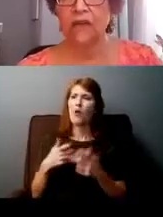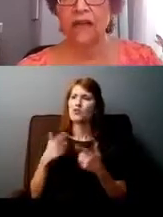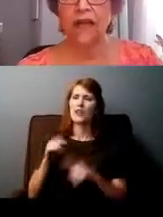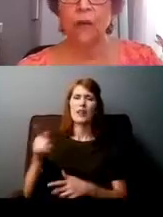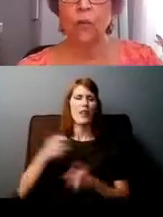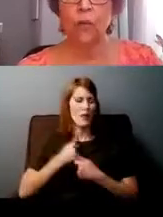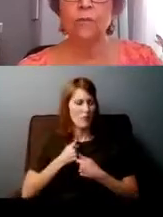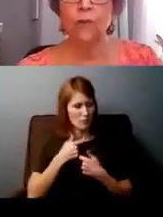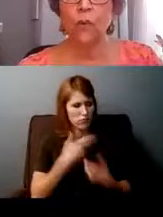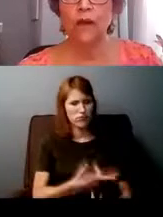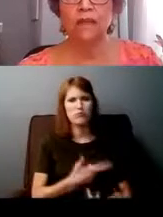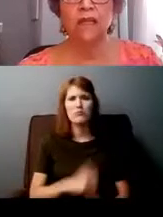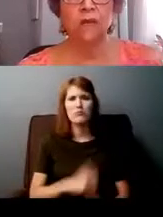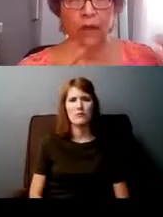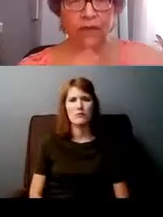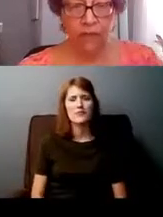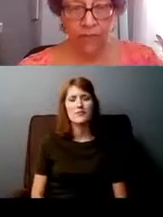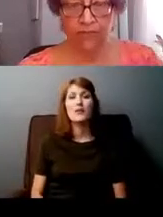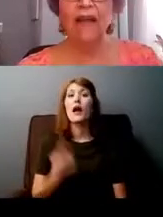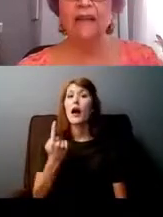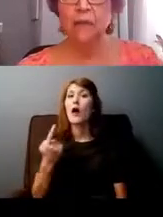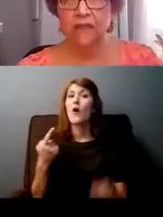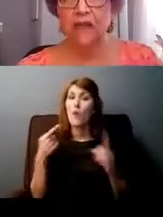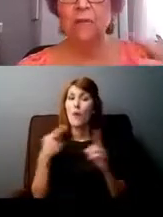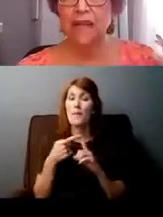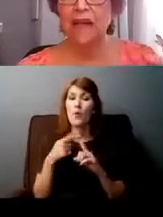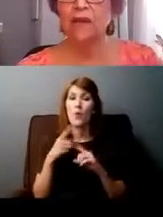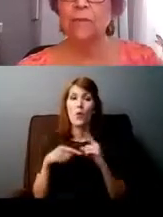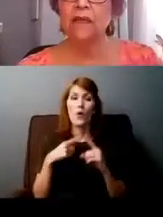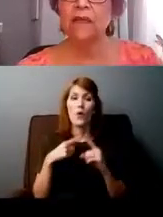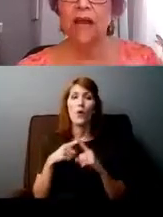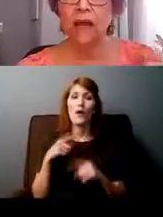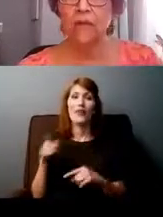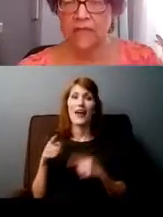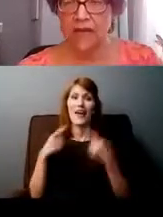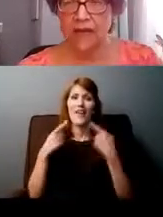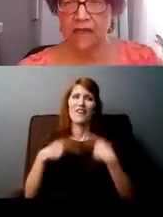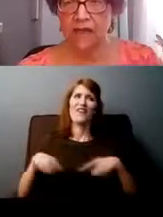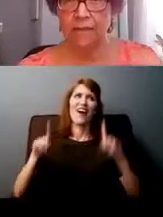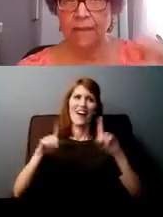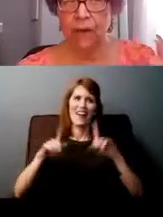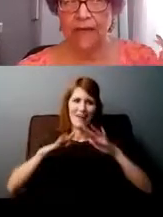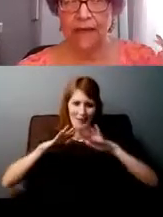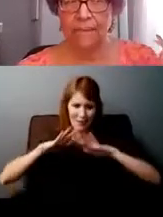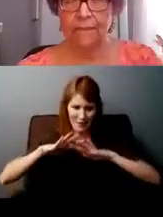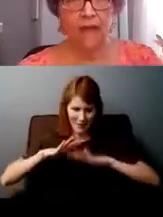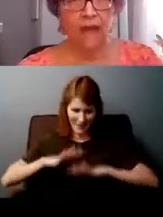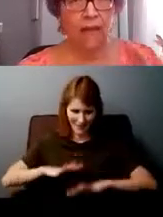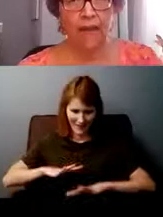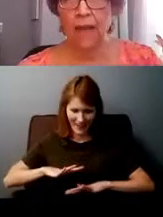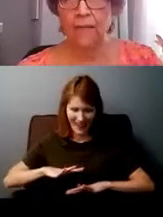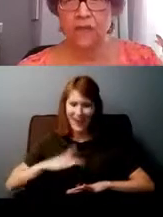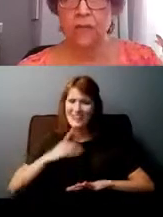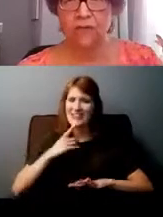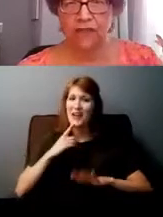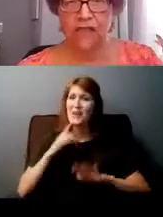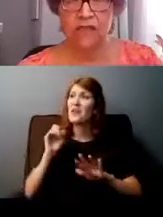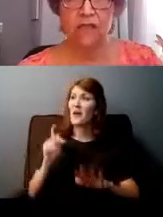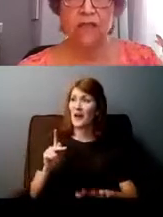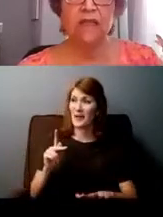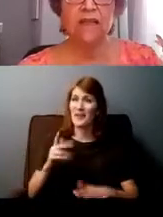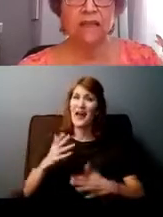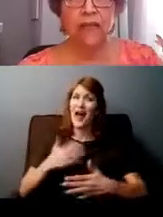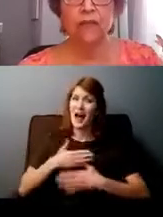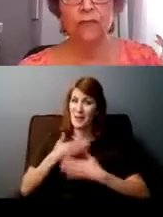talk. And at one point, when they finally would calm down a bit, I would say, okay, I'm happy to have